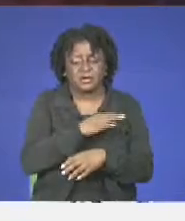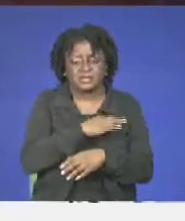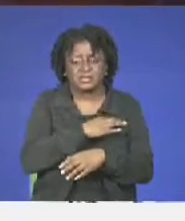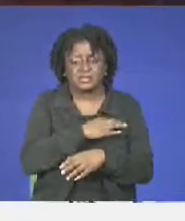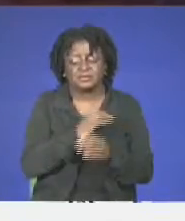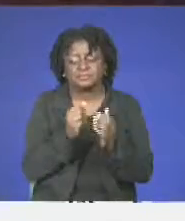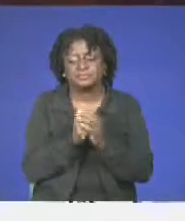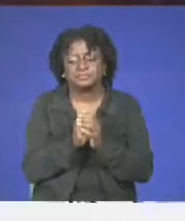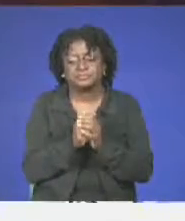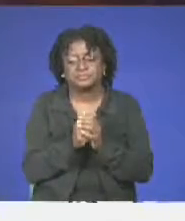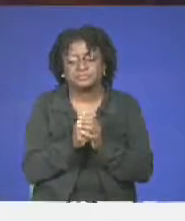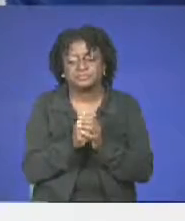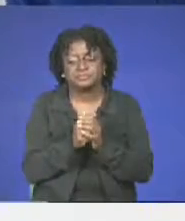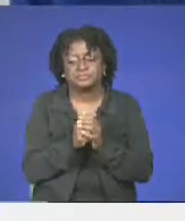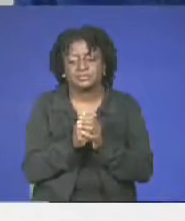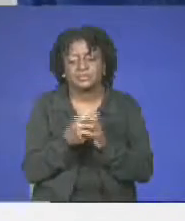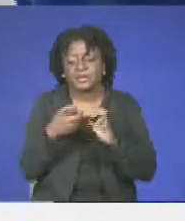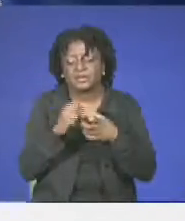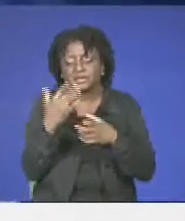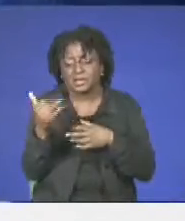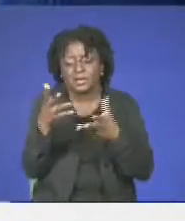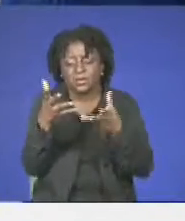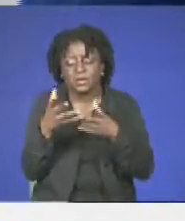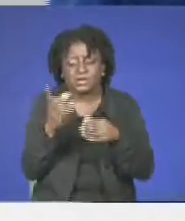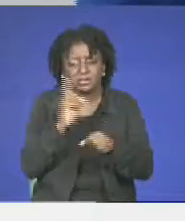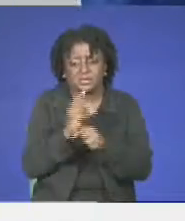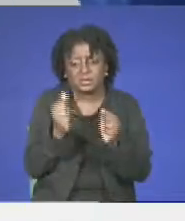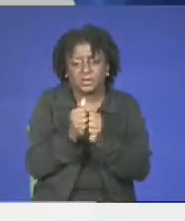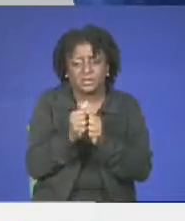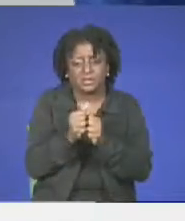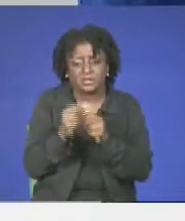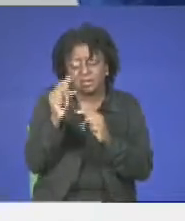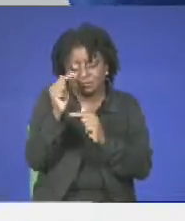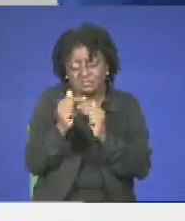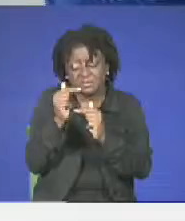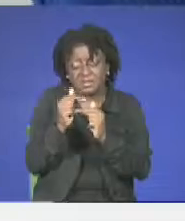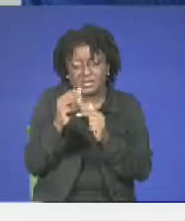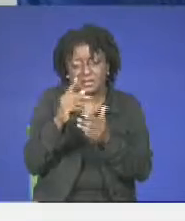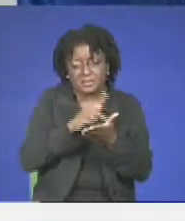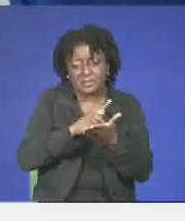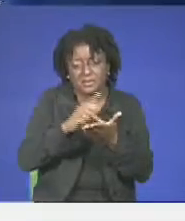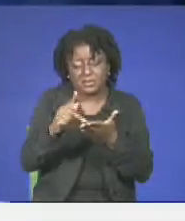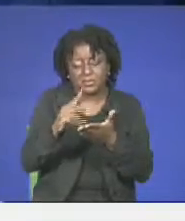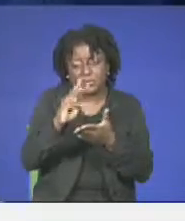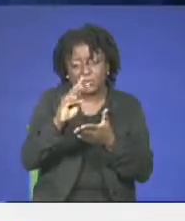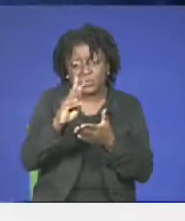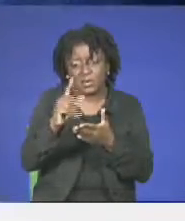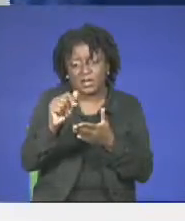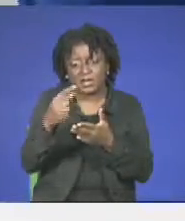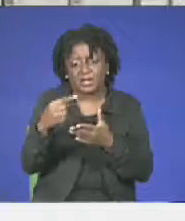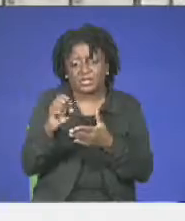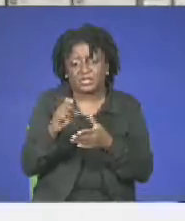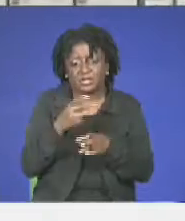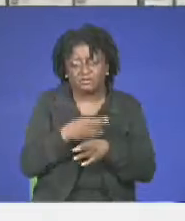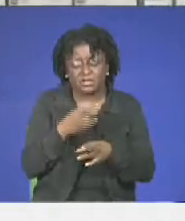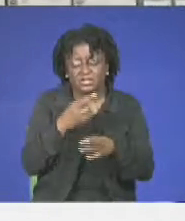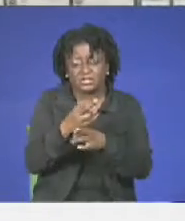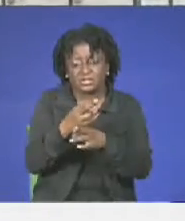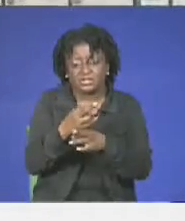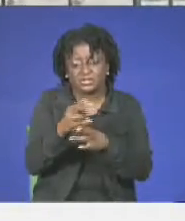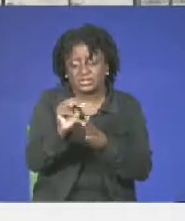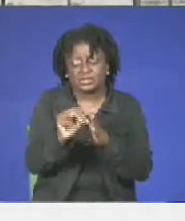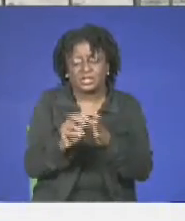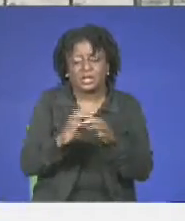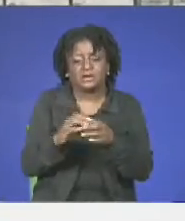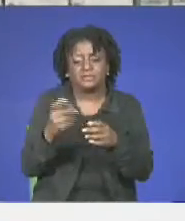Health Services. Issues they want addressed include minimum wage and regularization of temporary workers. Getting the union, the